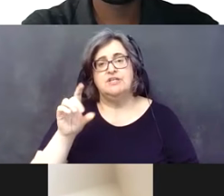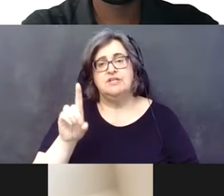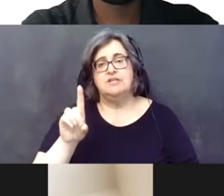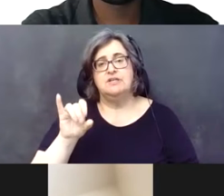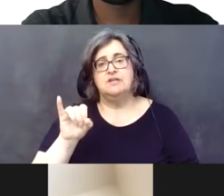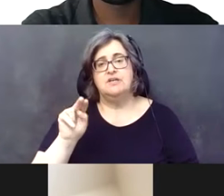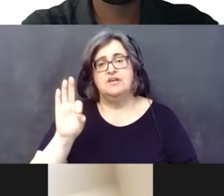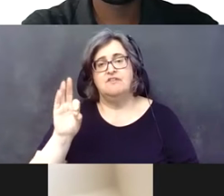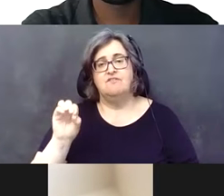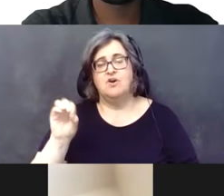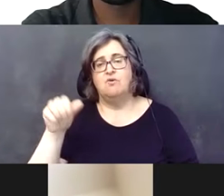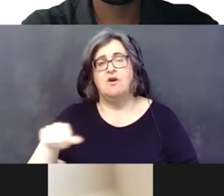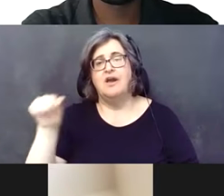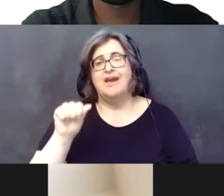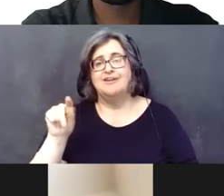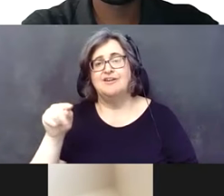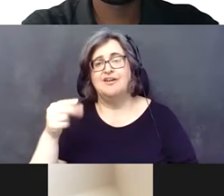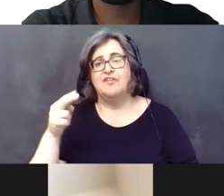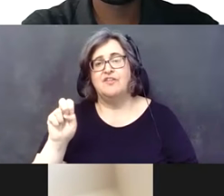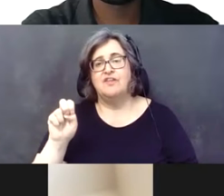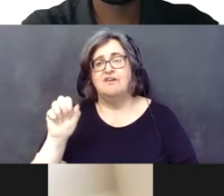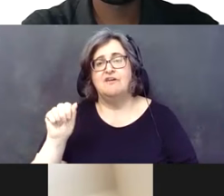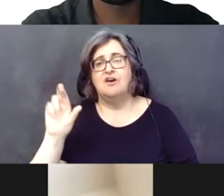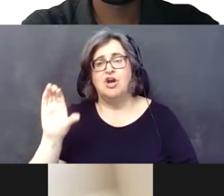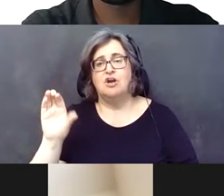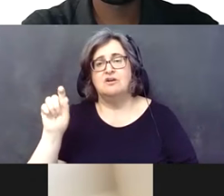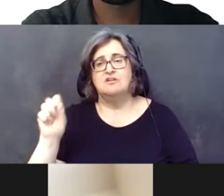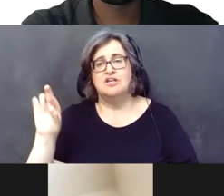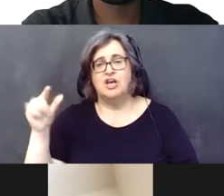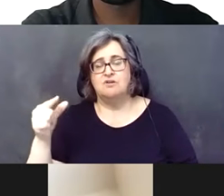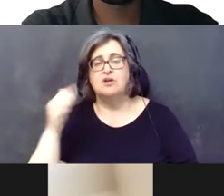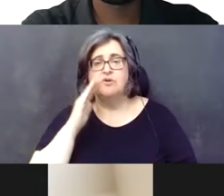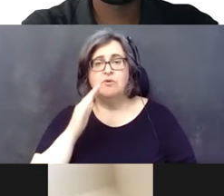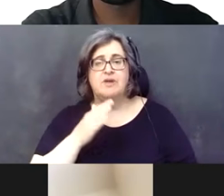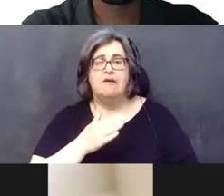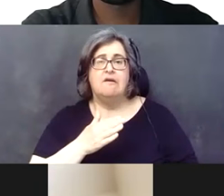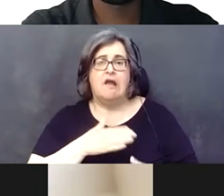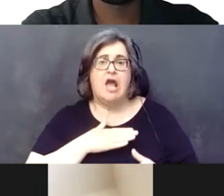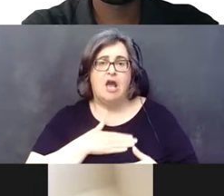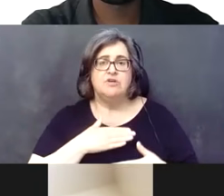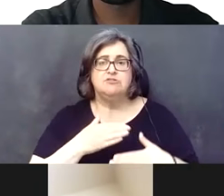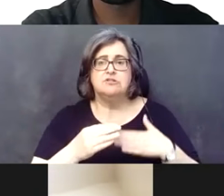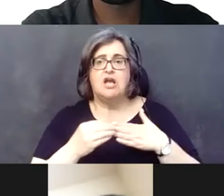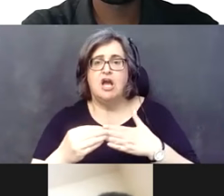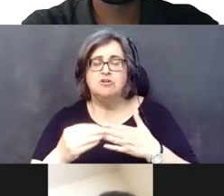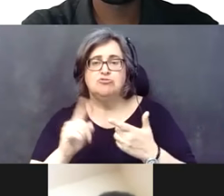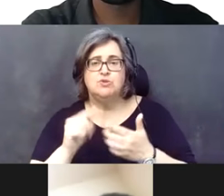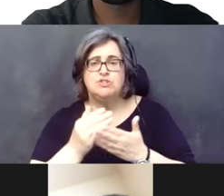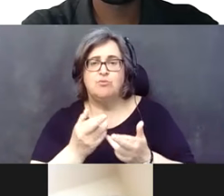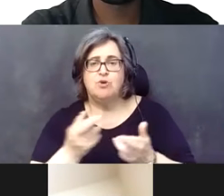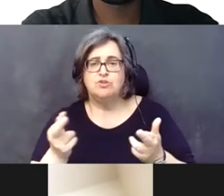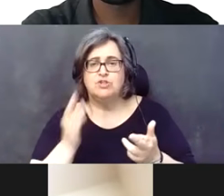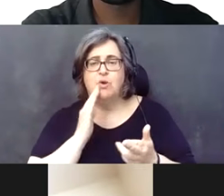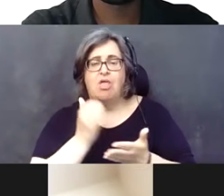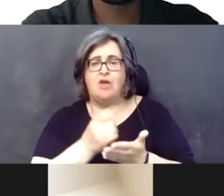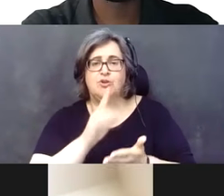nccjdinfo@thearc.org. We'd be happy to direct you to some resources, especially local resources that might be able to help you in your specific